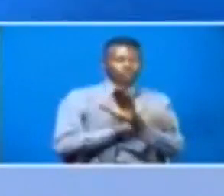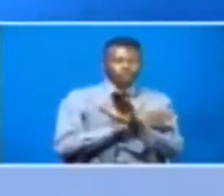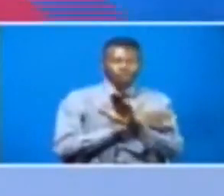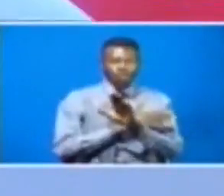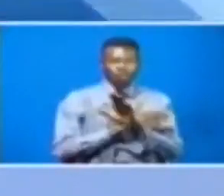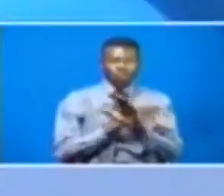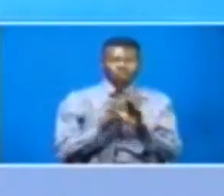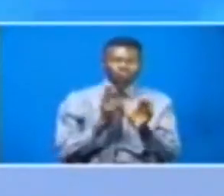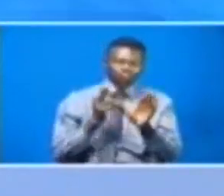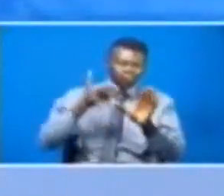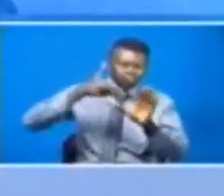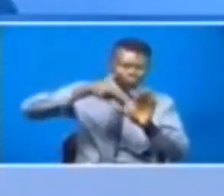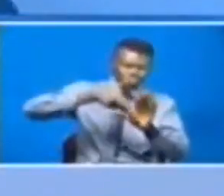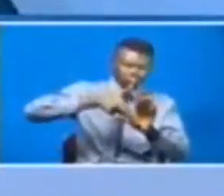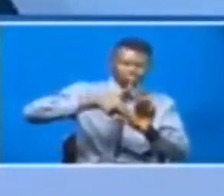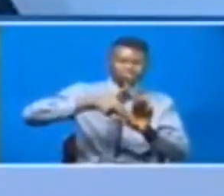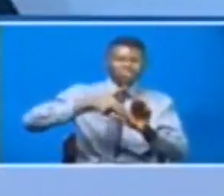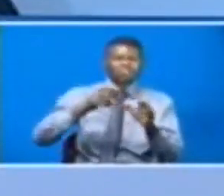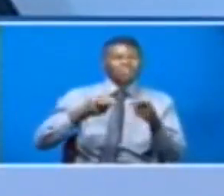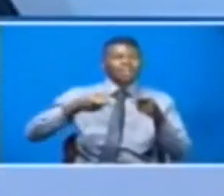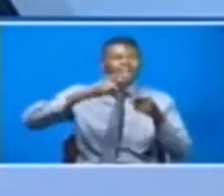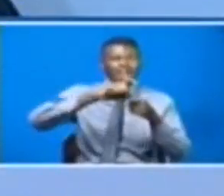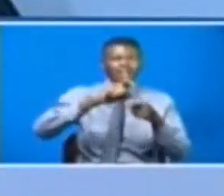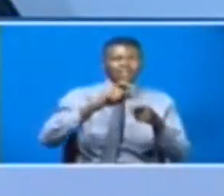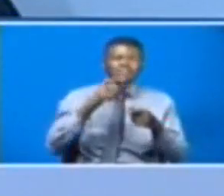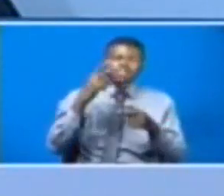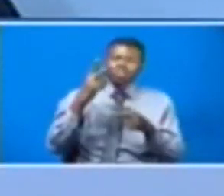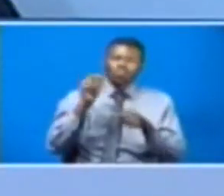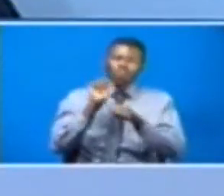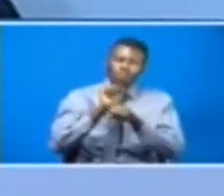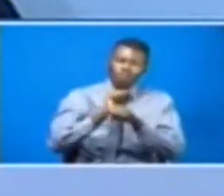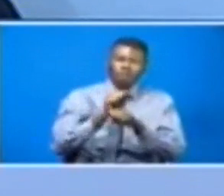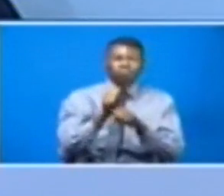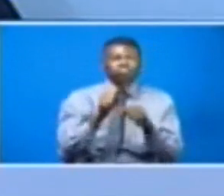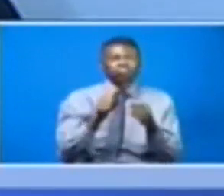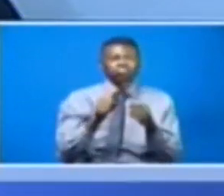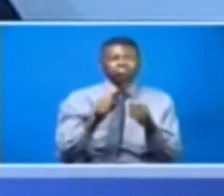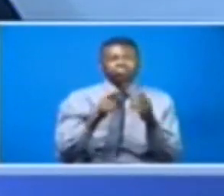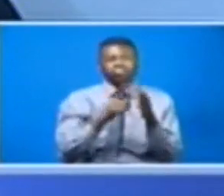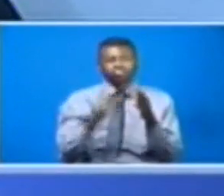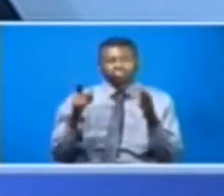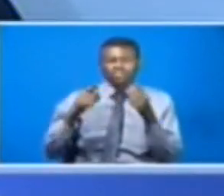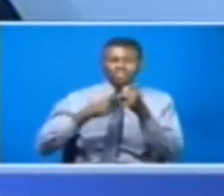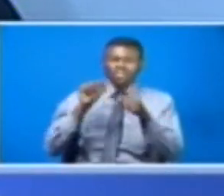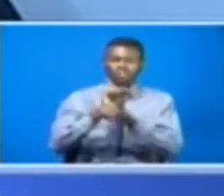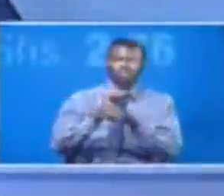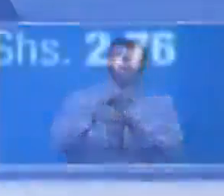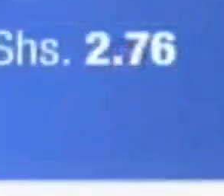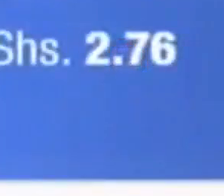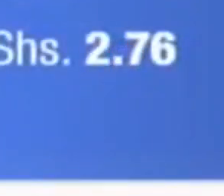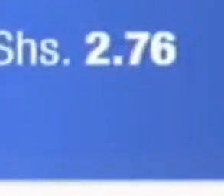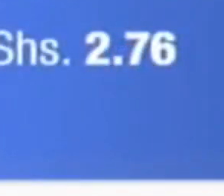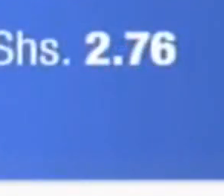That fuel prices have increased by between 2 shillings and 6 shillings. This is according to the Energy Regulatory Commission,